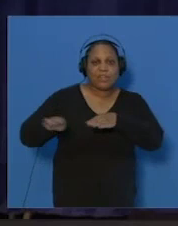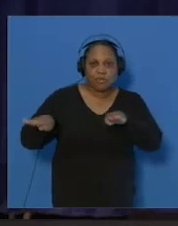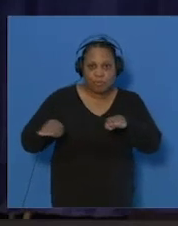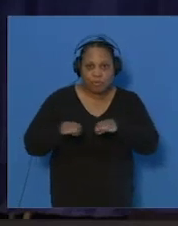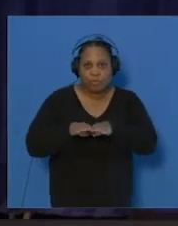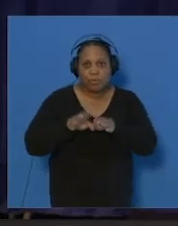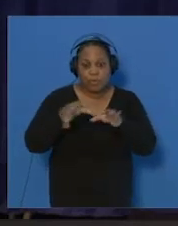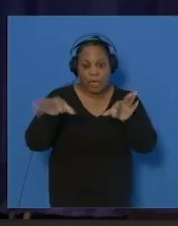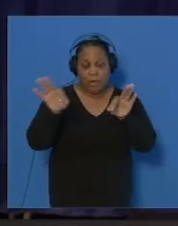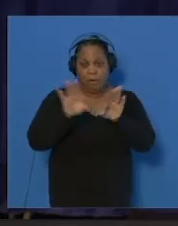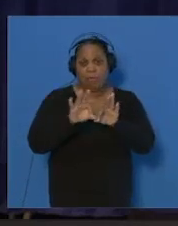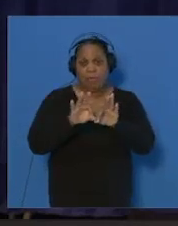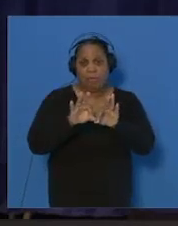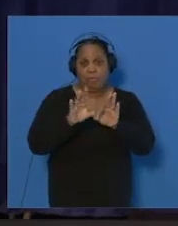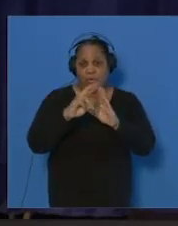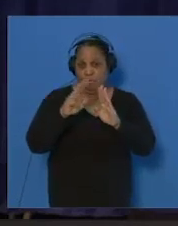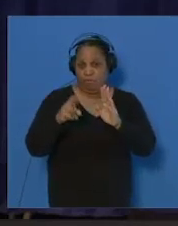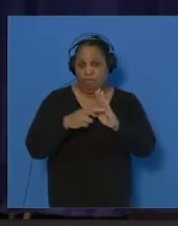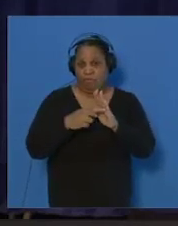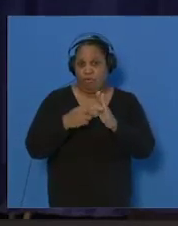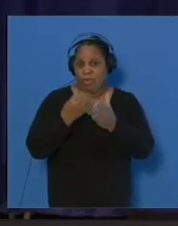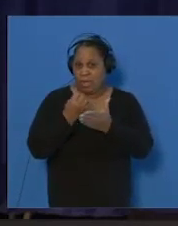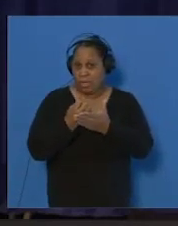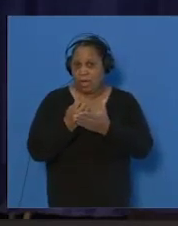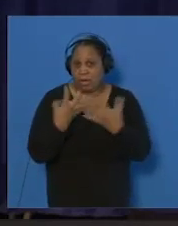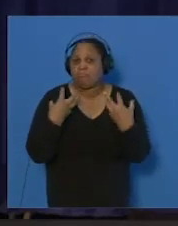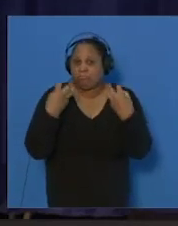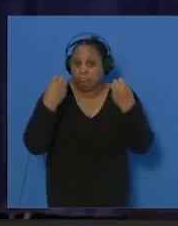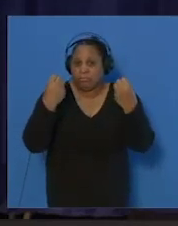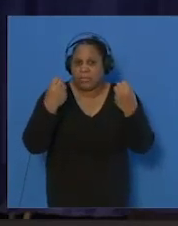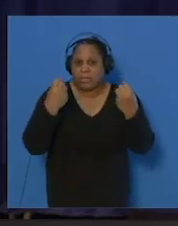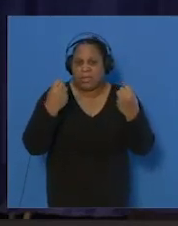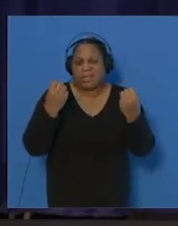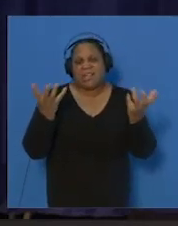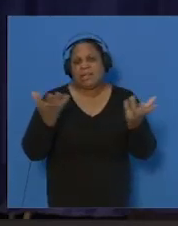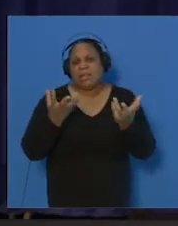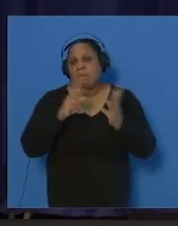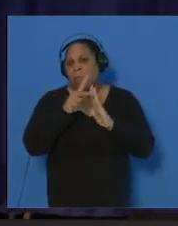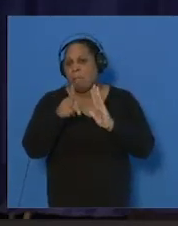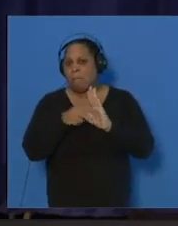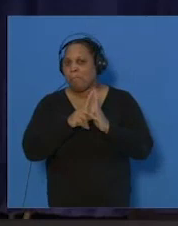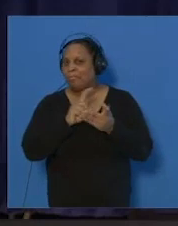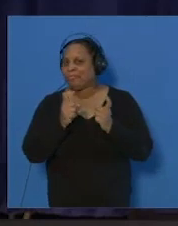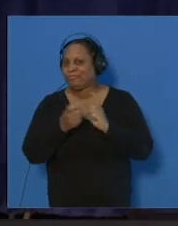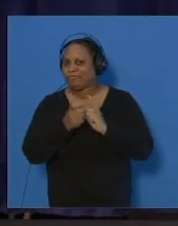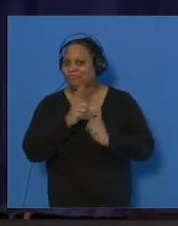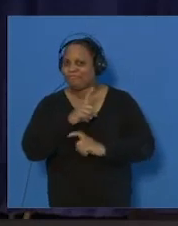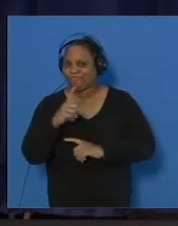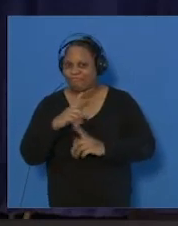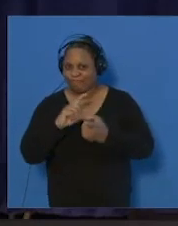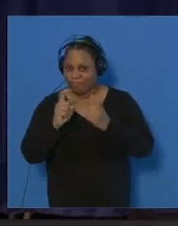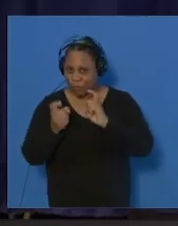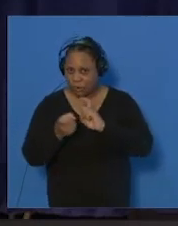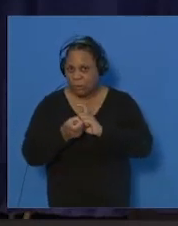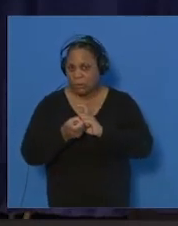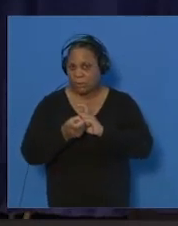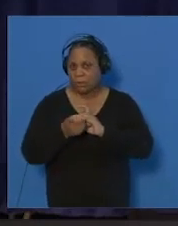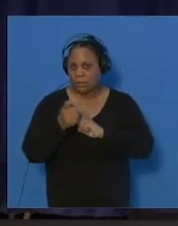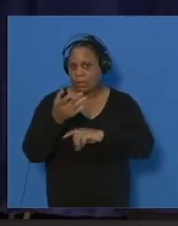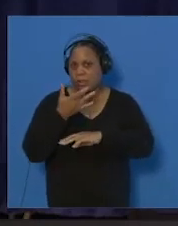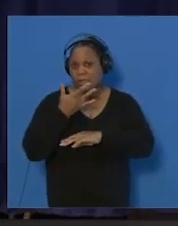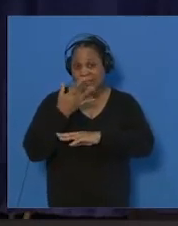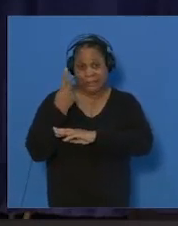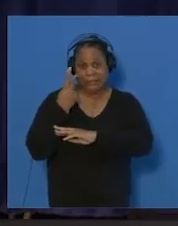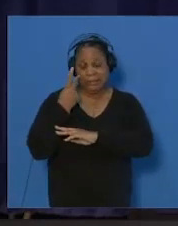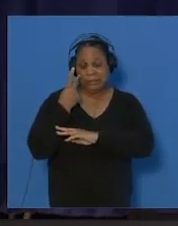in the economic recovery. What sort of policy changes and legislative changes would you like to